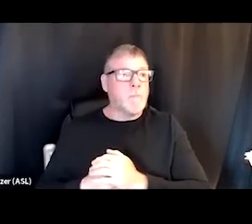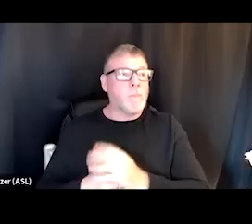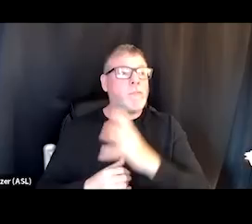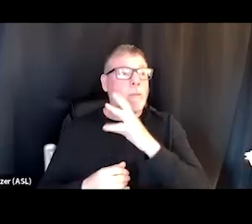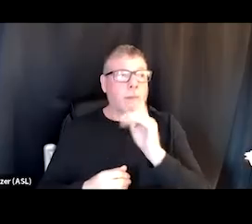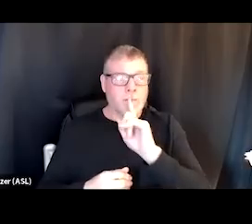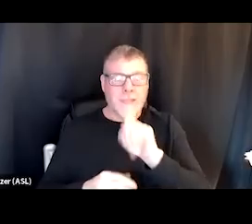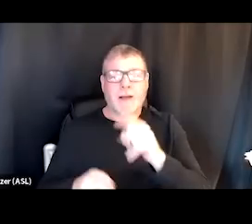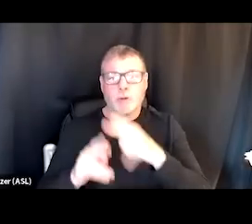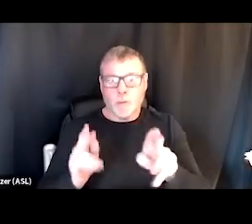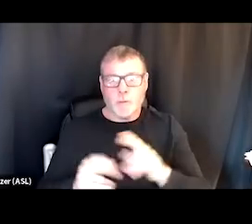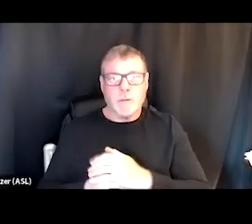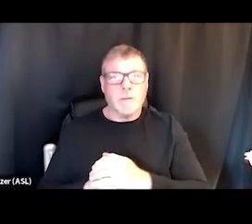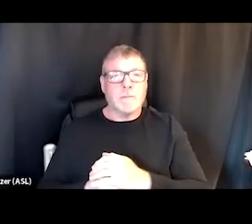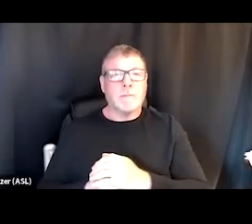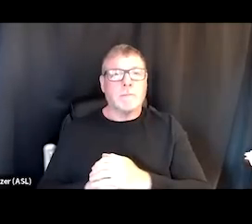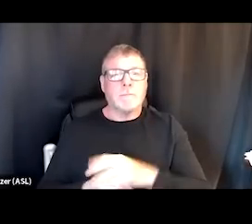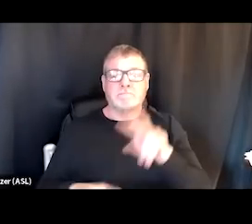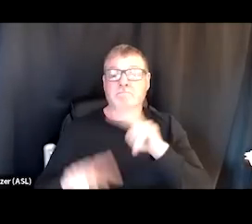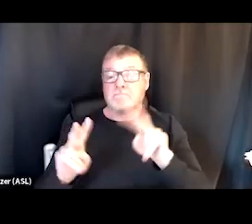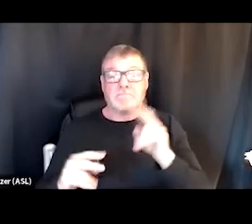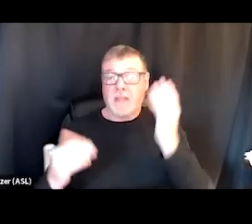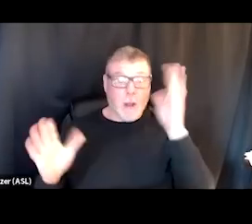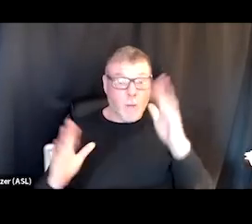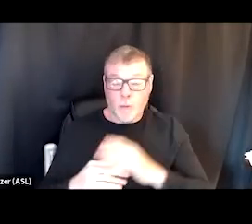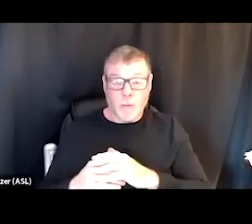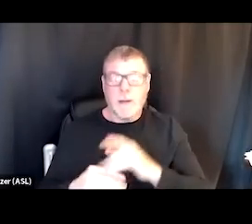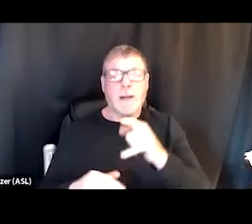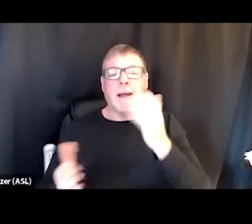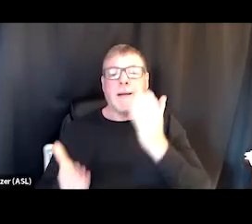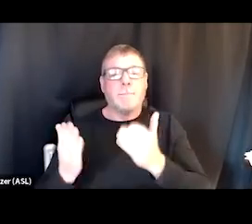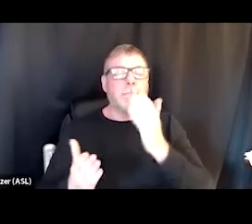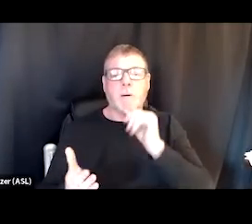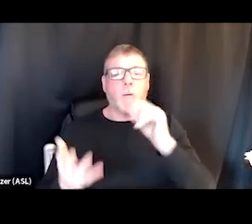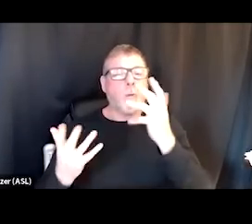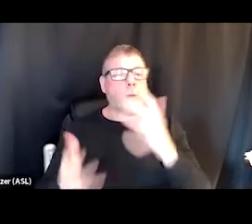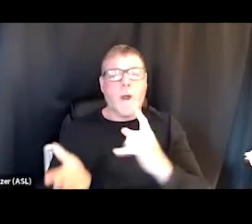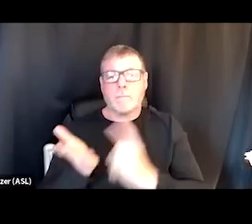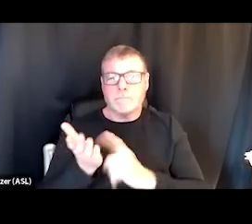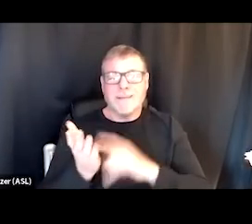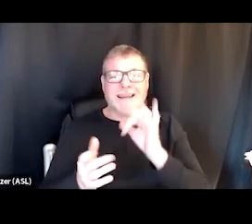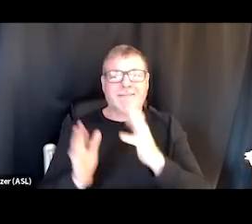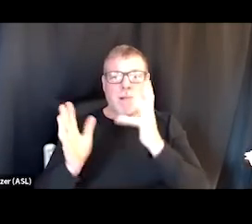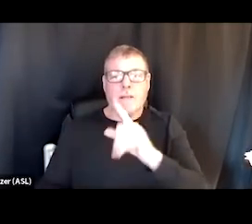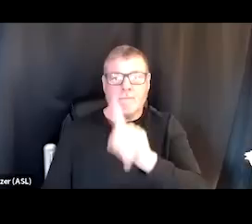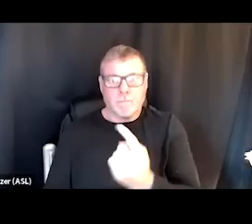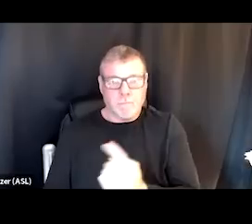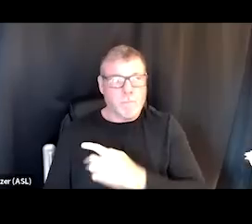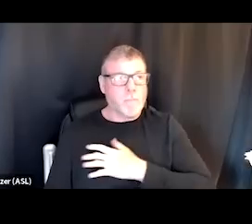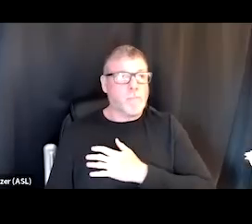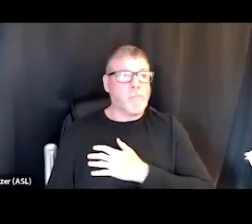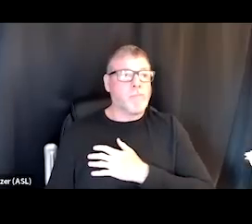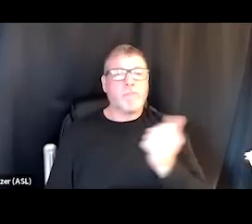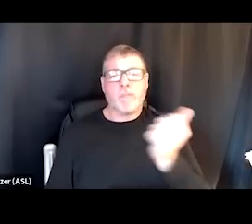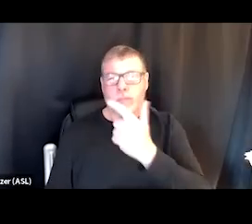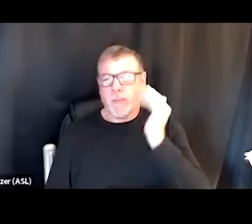short, like if they go straight to no, yes, I don't know, they may not want to even be addressed and be left alone. I'm sure we all are